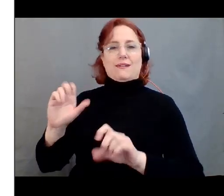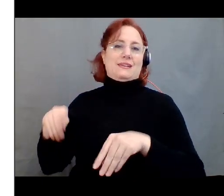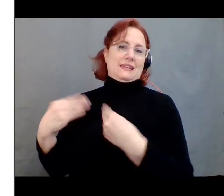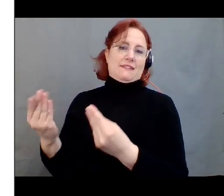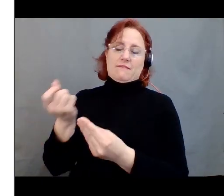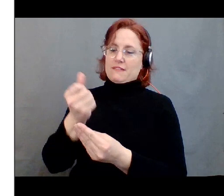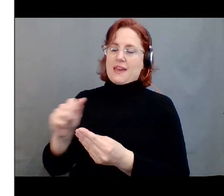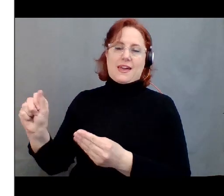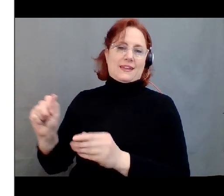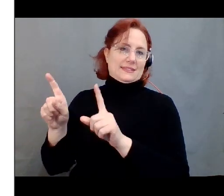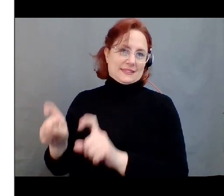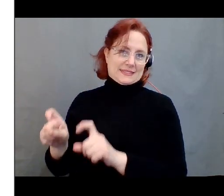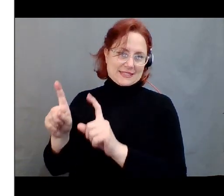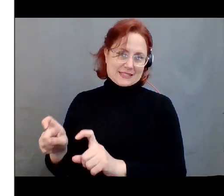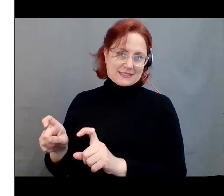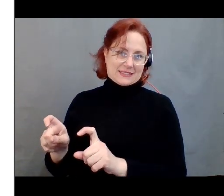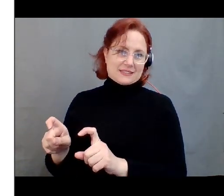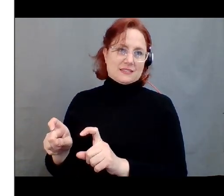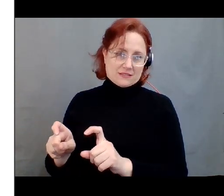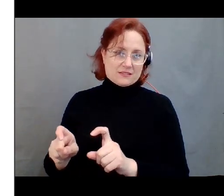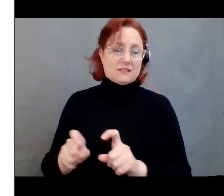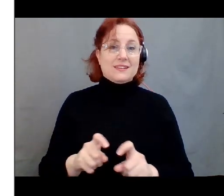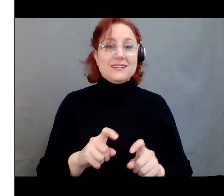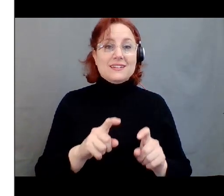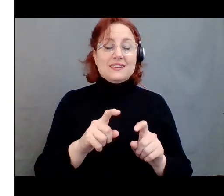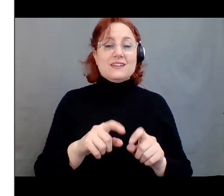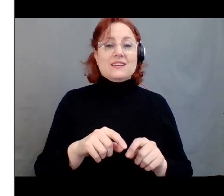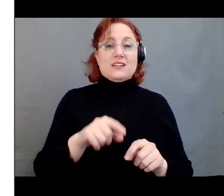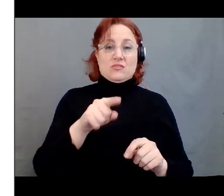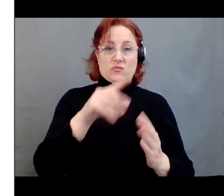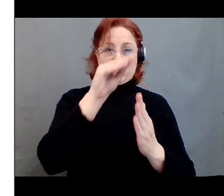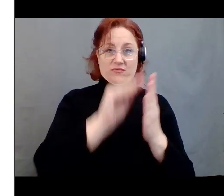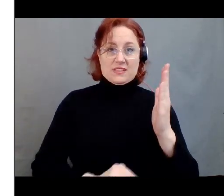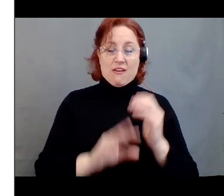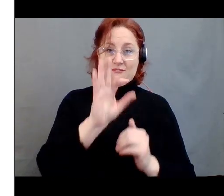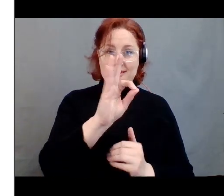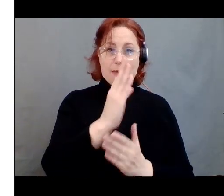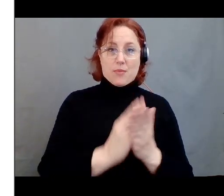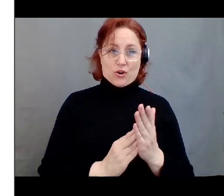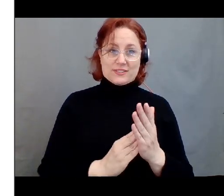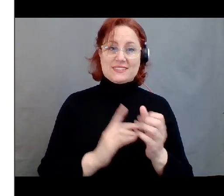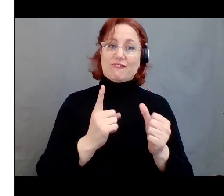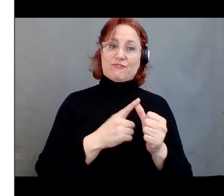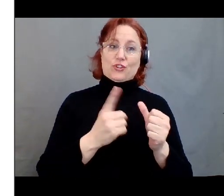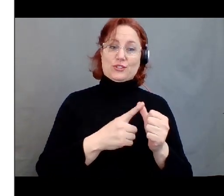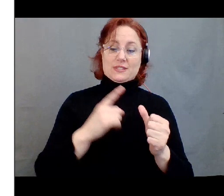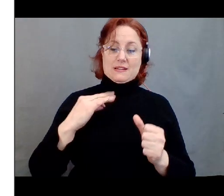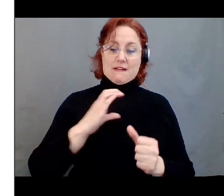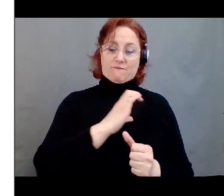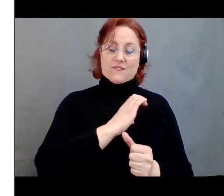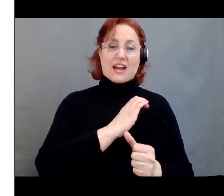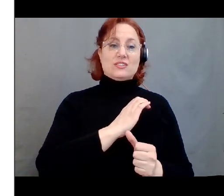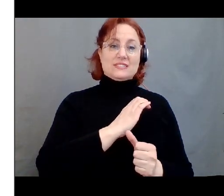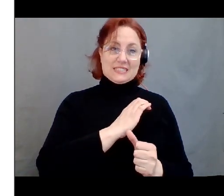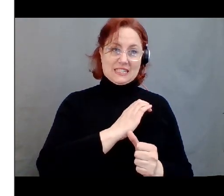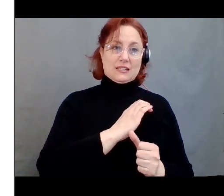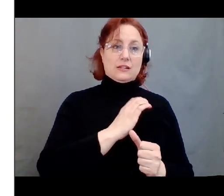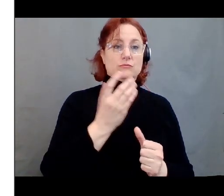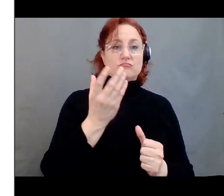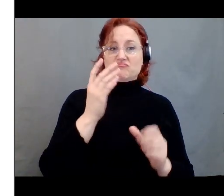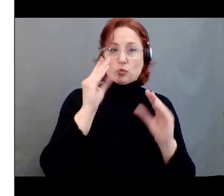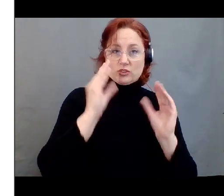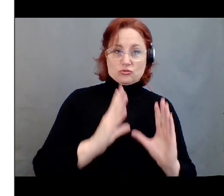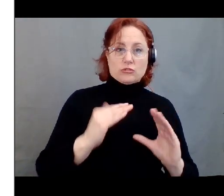is required. There are 9 sections to complete in the testing agreement. 1. The faculty or instructor email